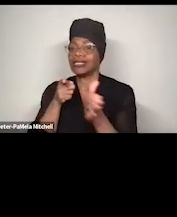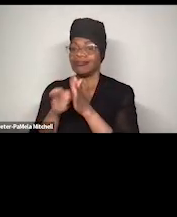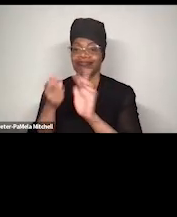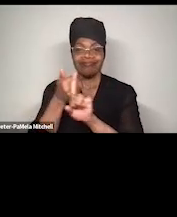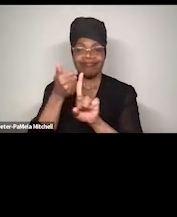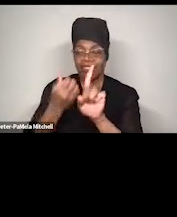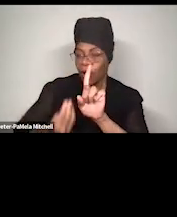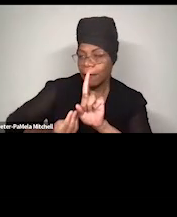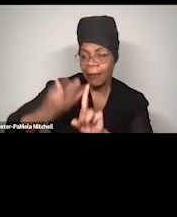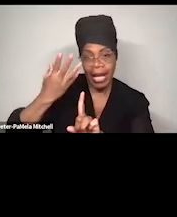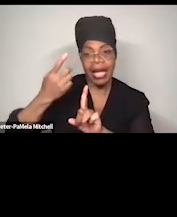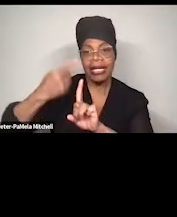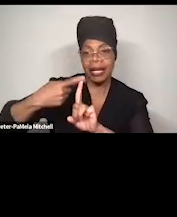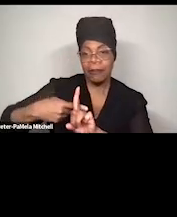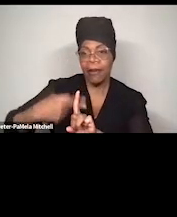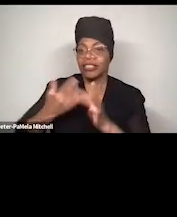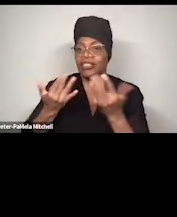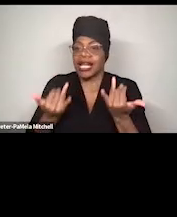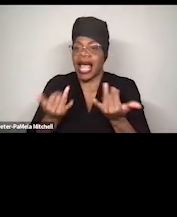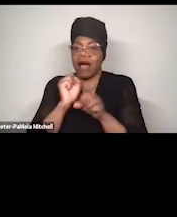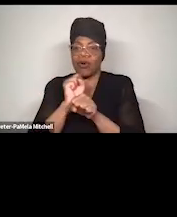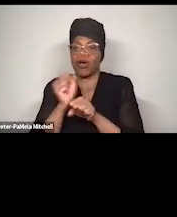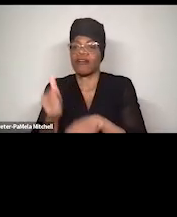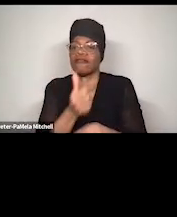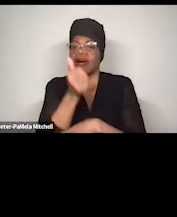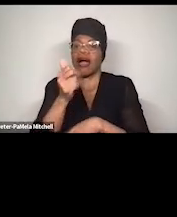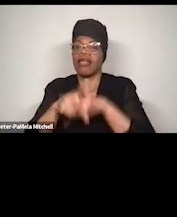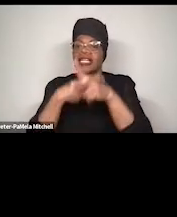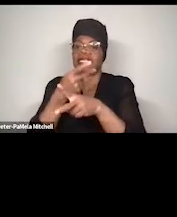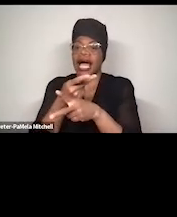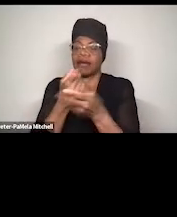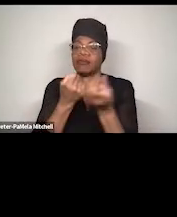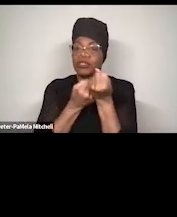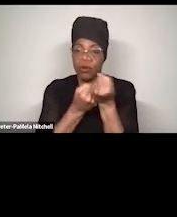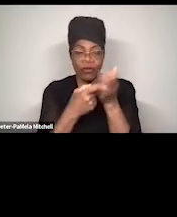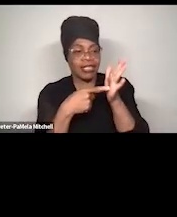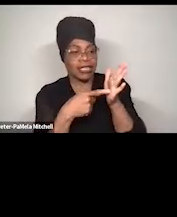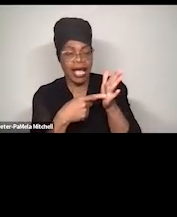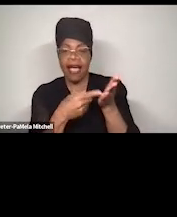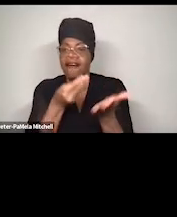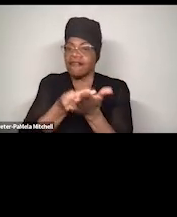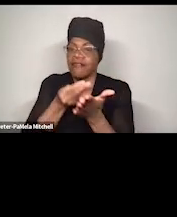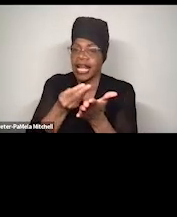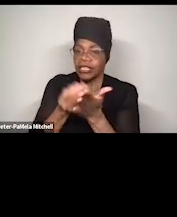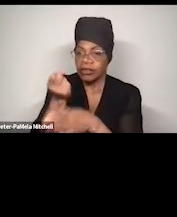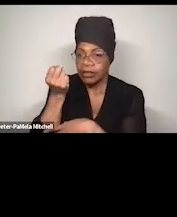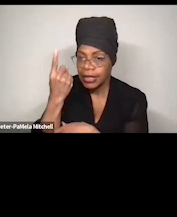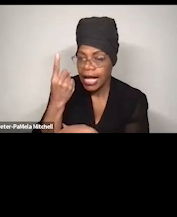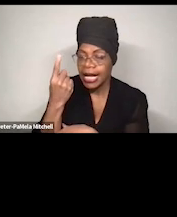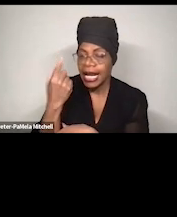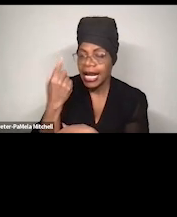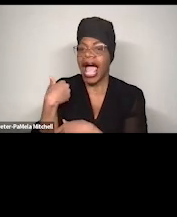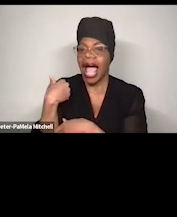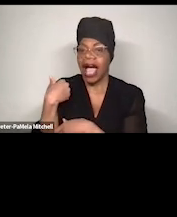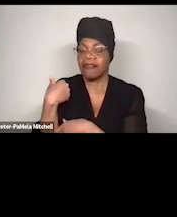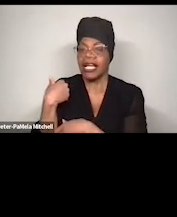months. And we're working on other supports for her, like financial literacy, building a credit history so she can apply